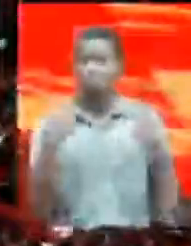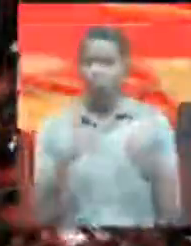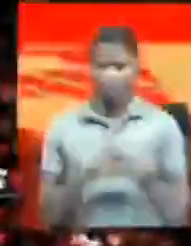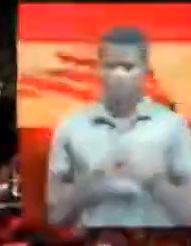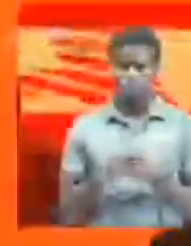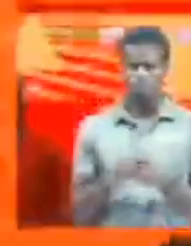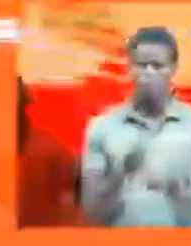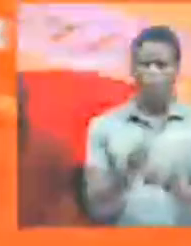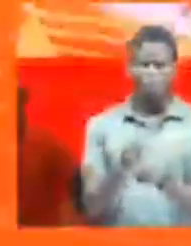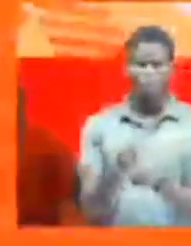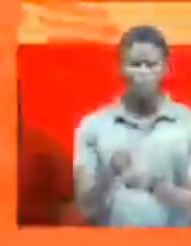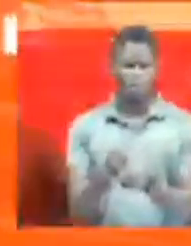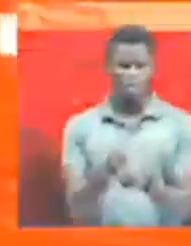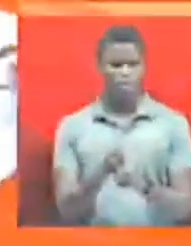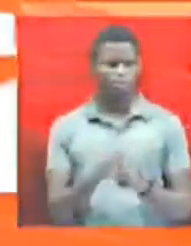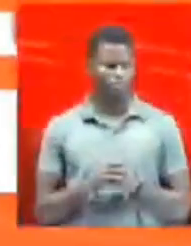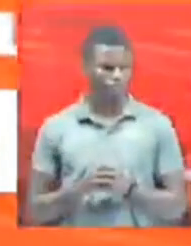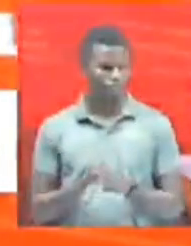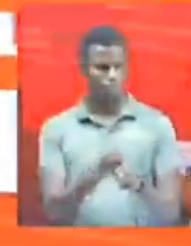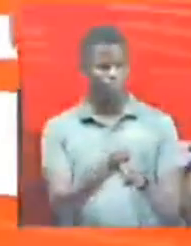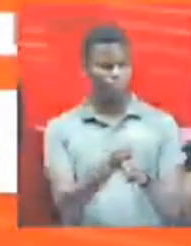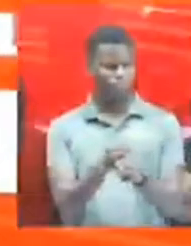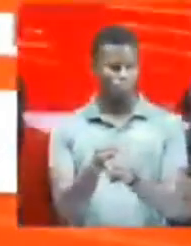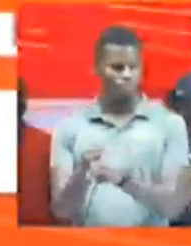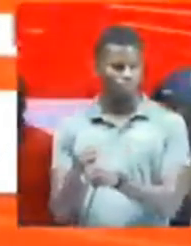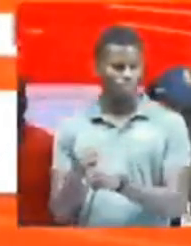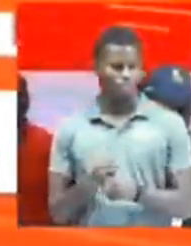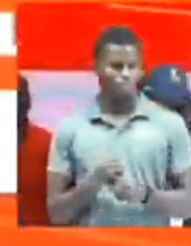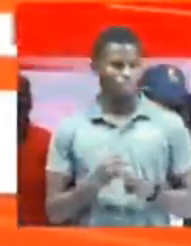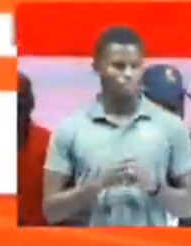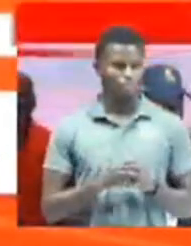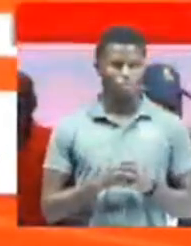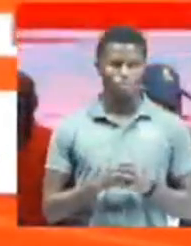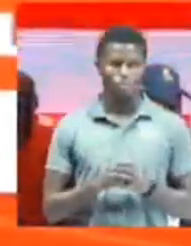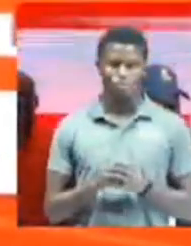Hold on. It's gonna be a storm around here.